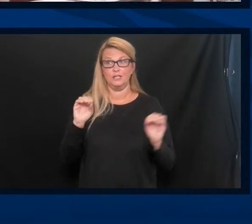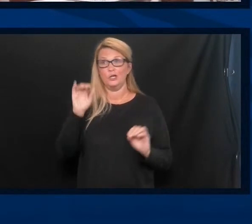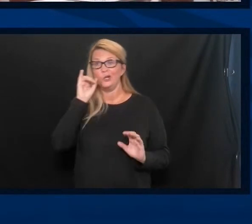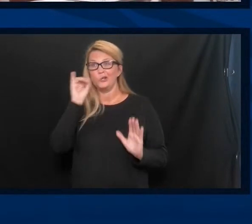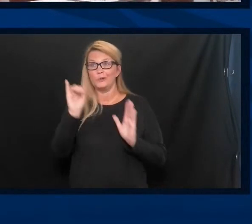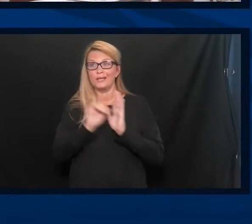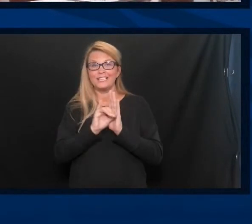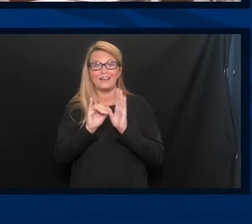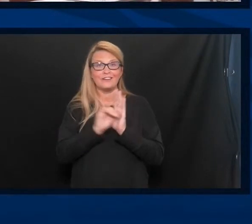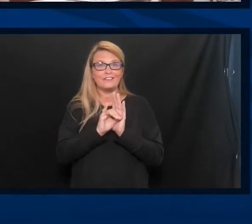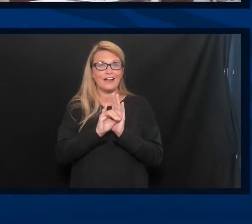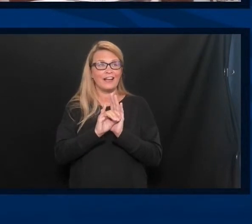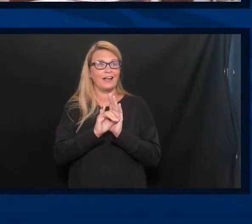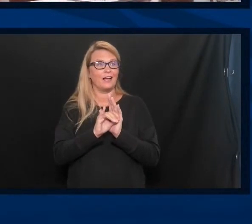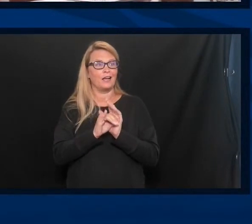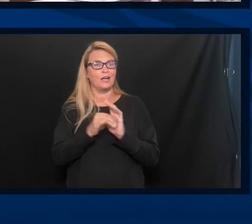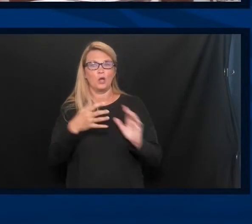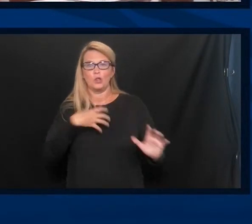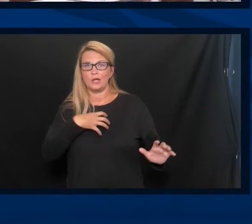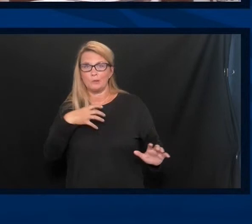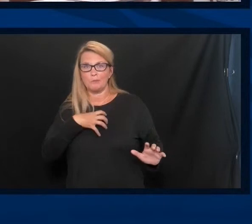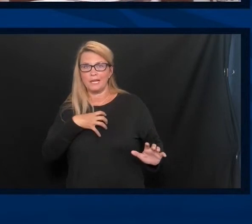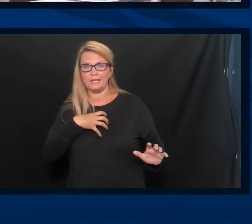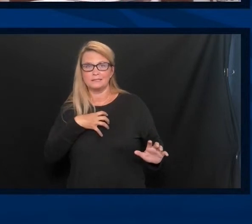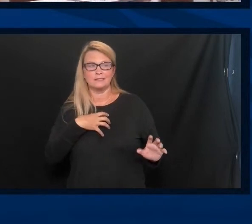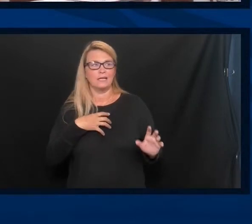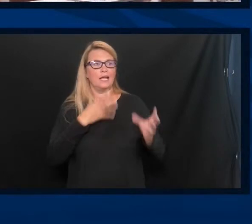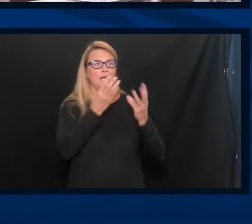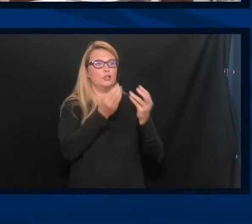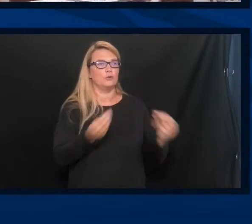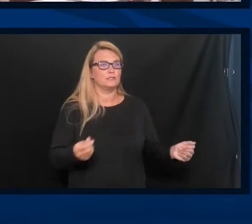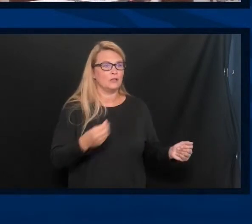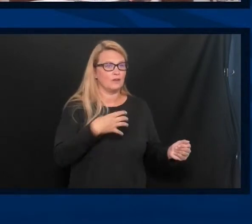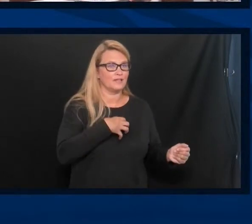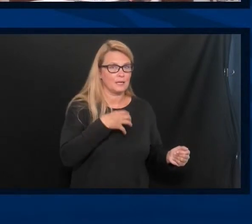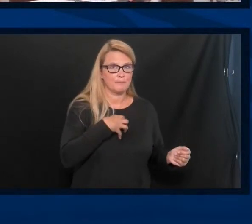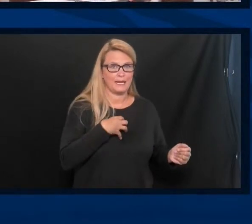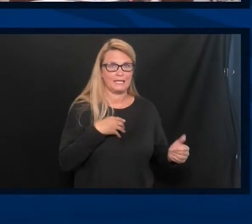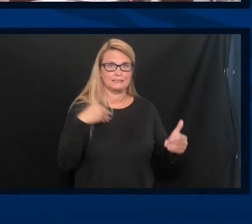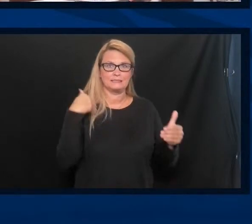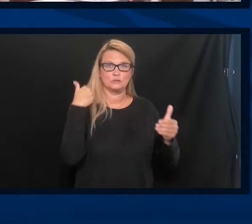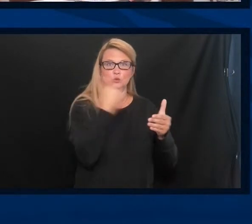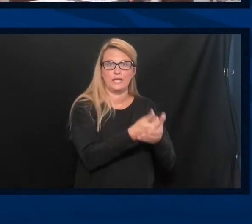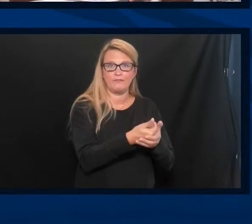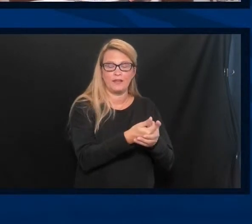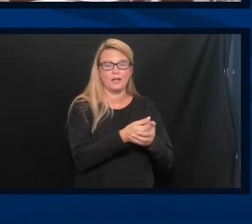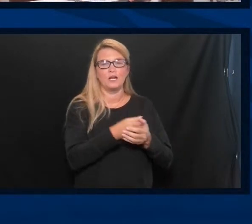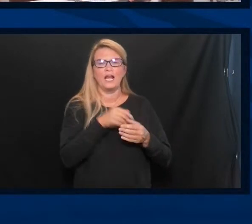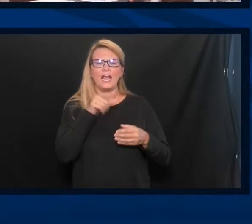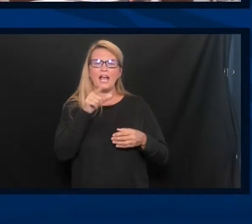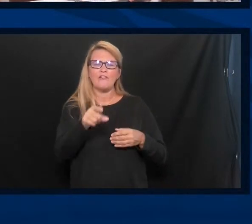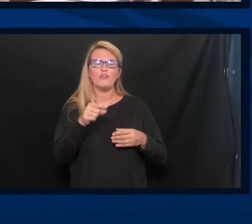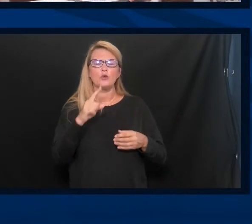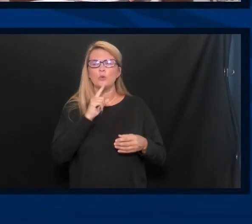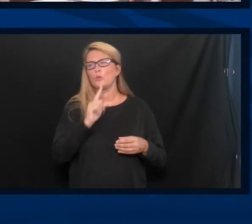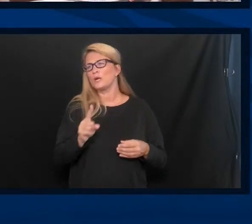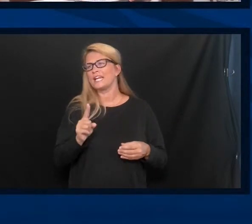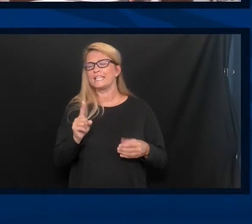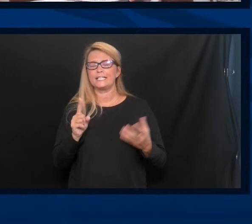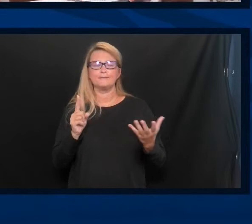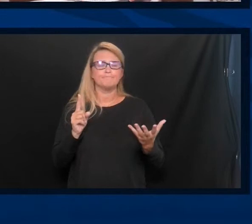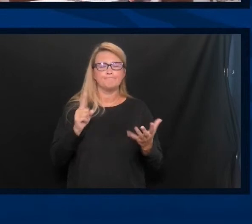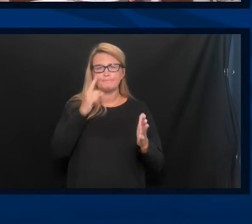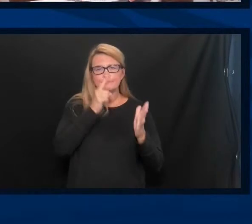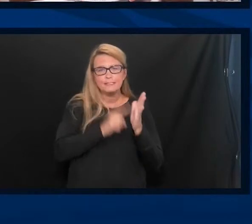the objections and then you overcome the objections to get there. Have you done a survey as to what